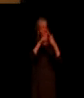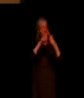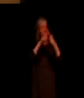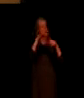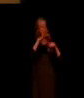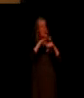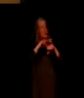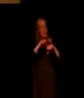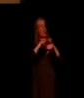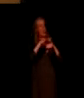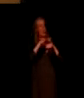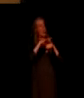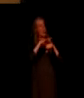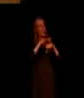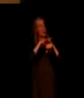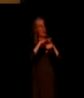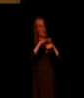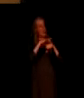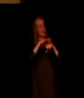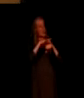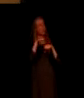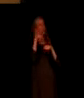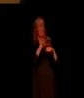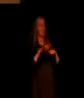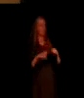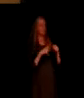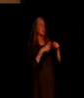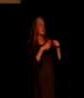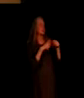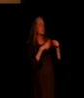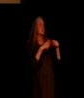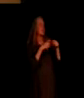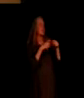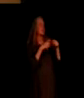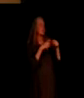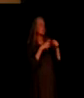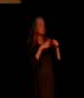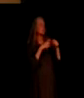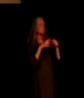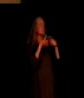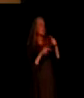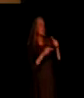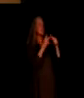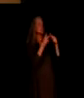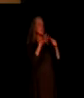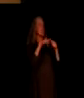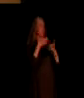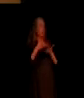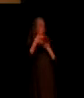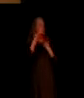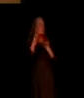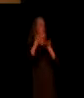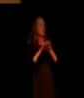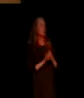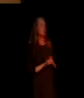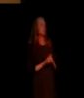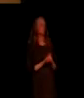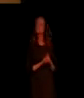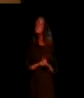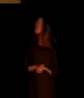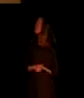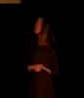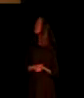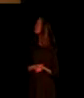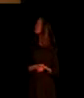the #1 highest priority objective they put forward. And so here